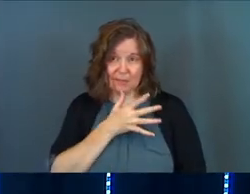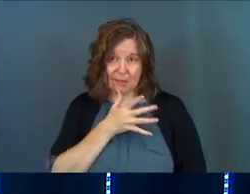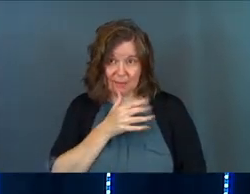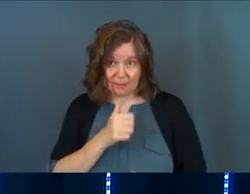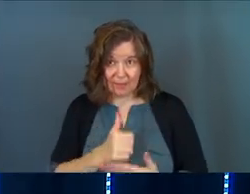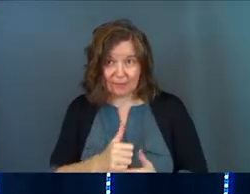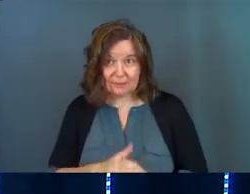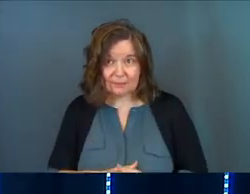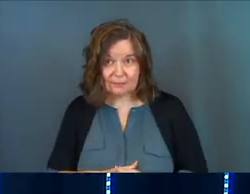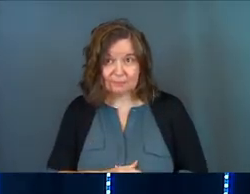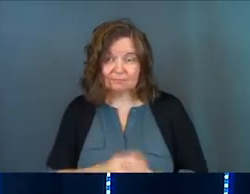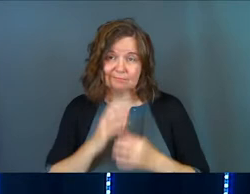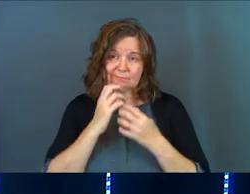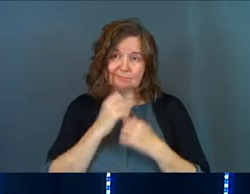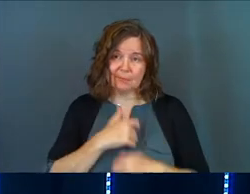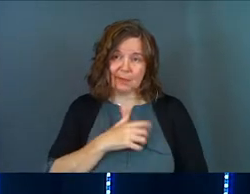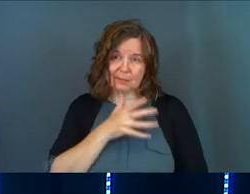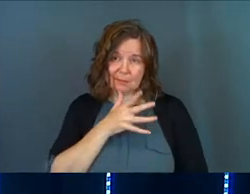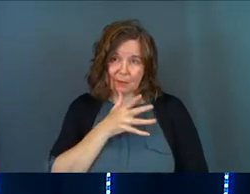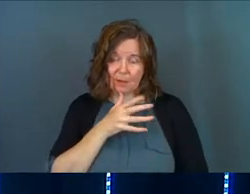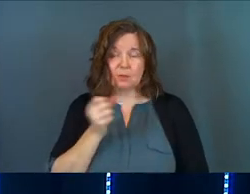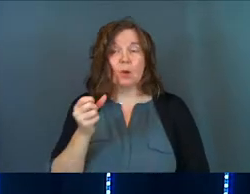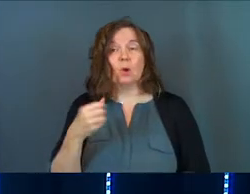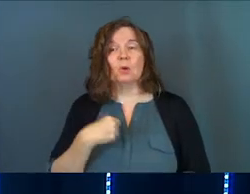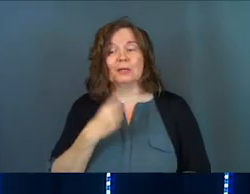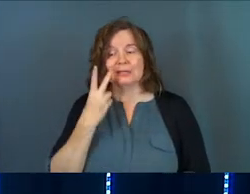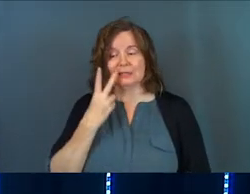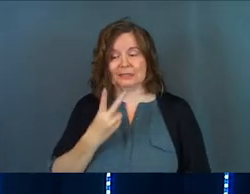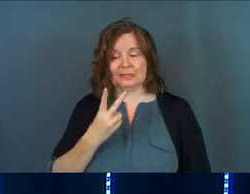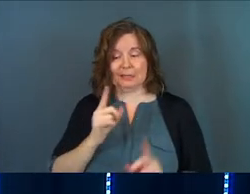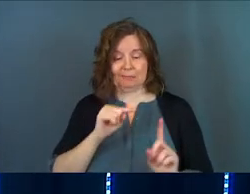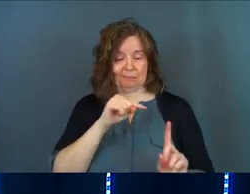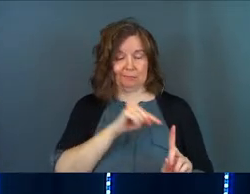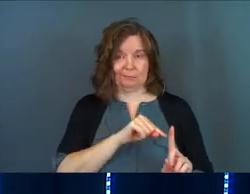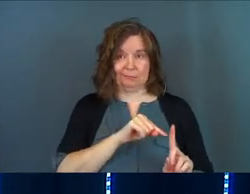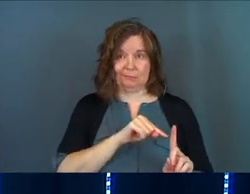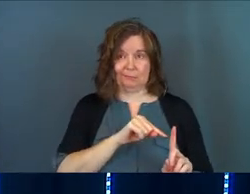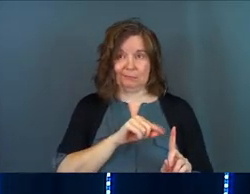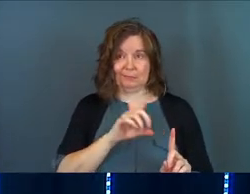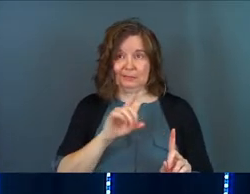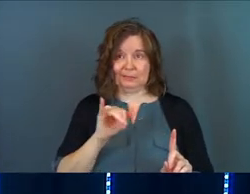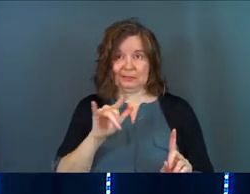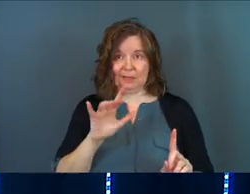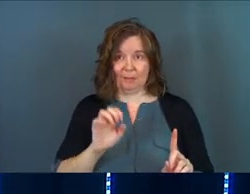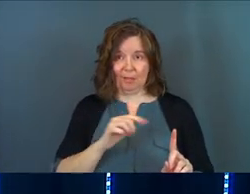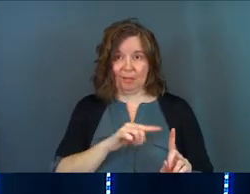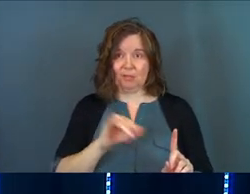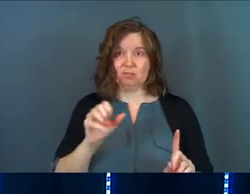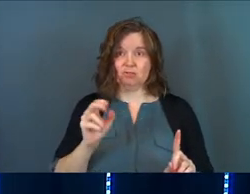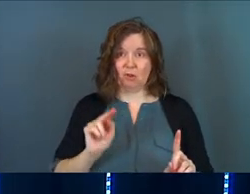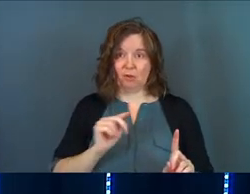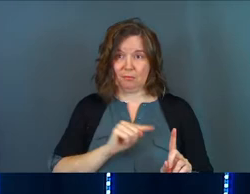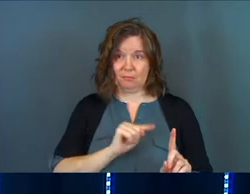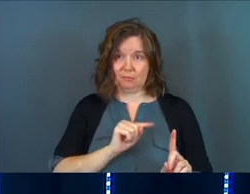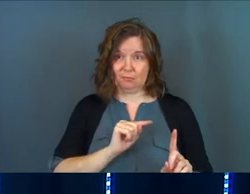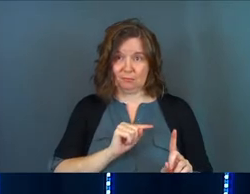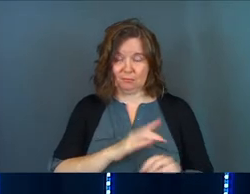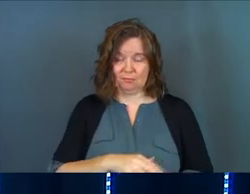amen? He cares about his mama. And so he sees this disciple standing next to Mary, and it's John.